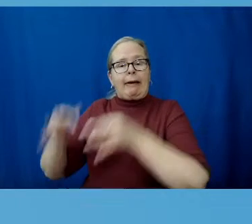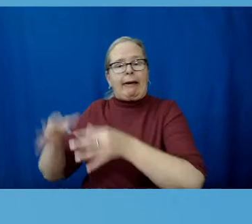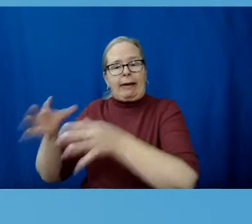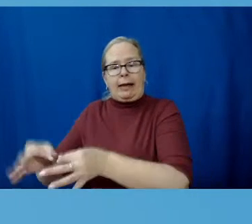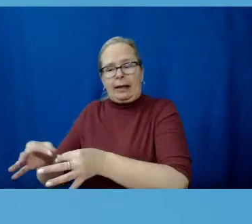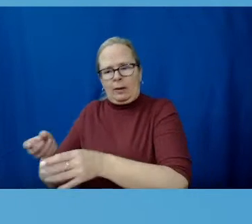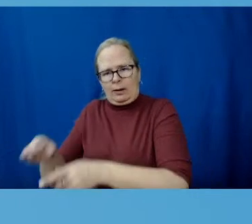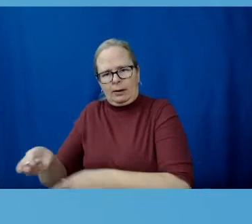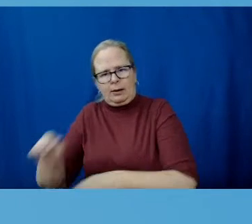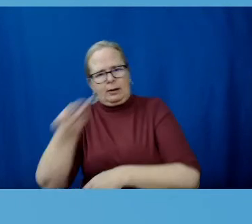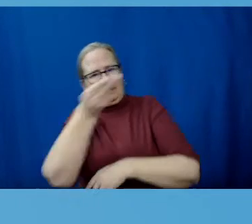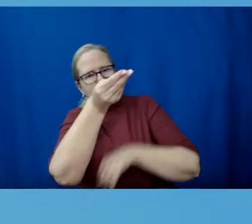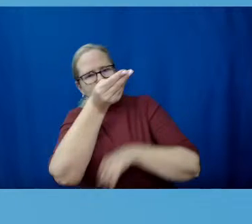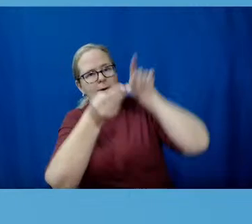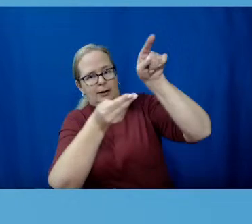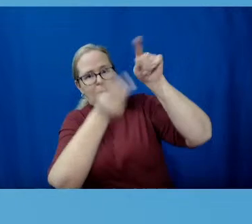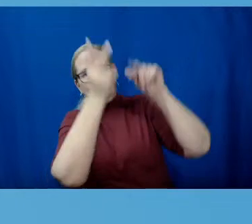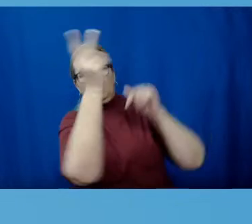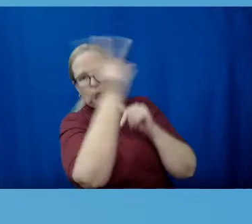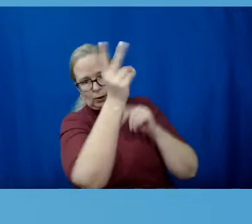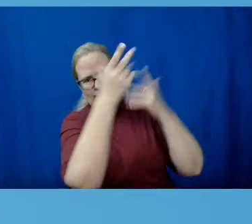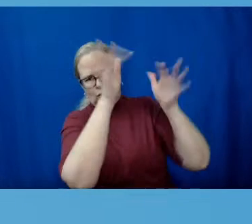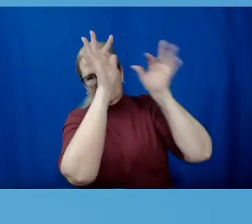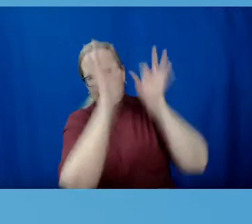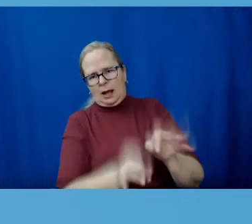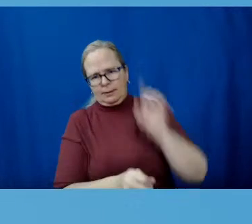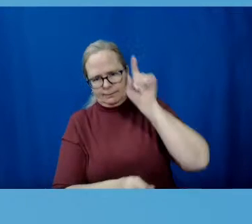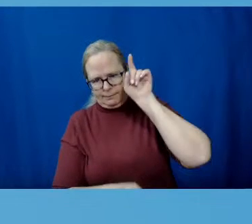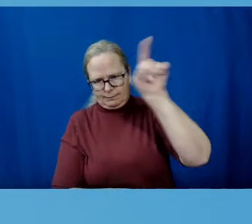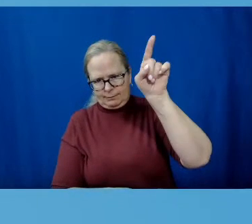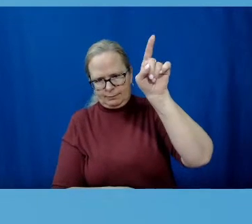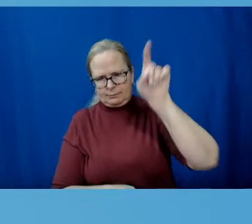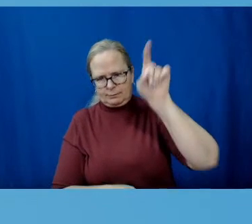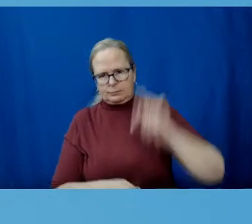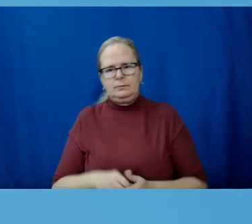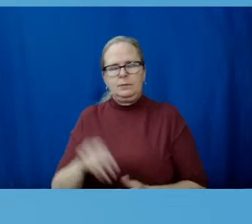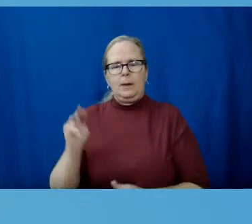love to unpack that a little bit further. So putting aside the ethics and the